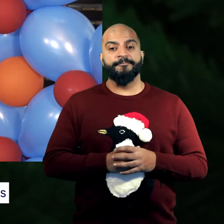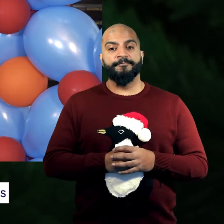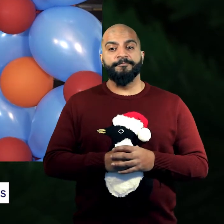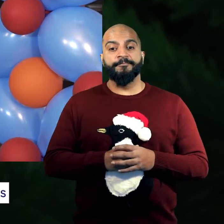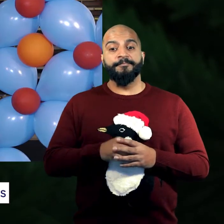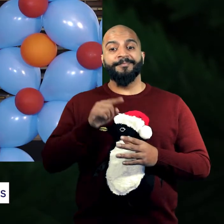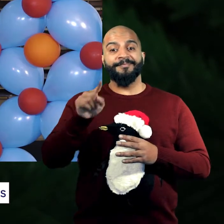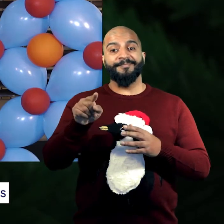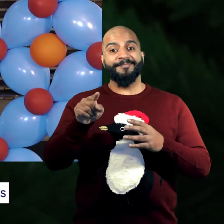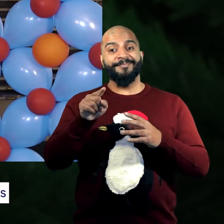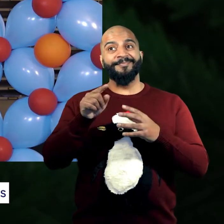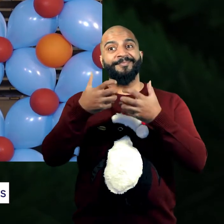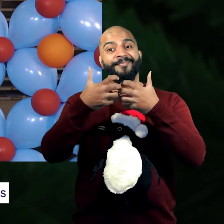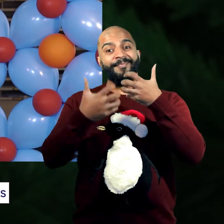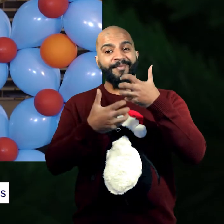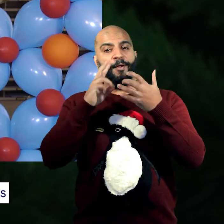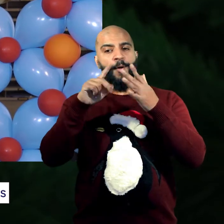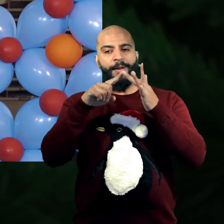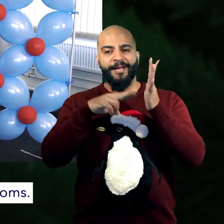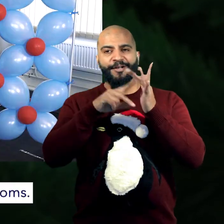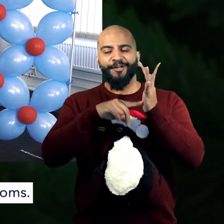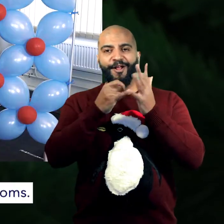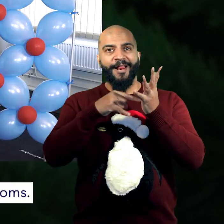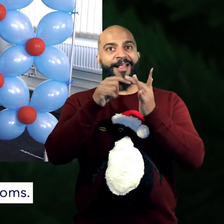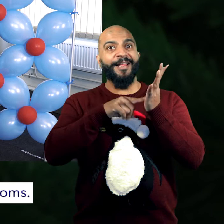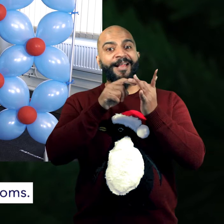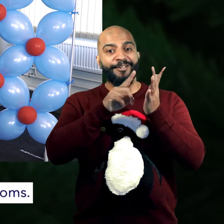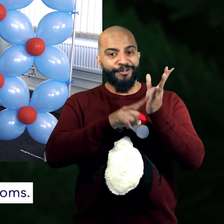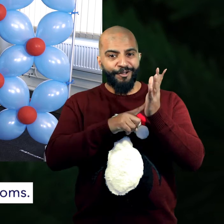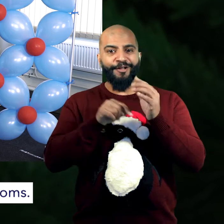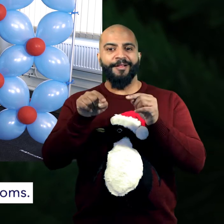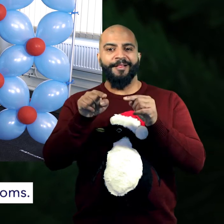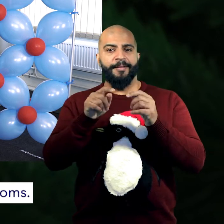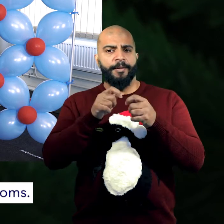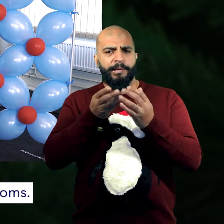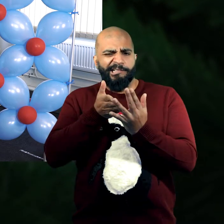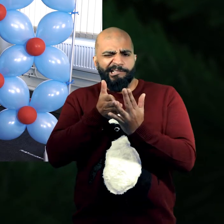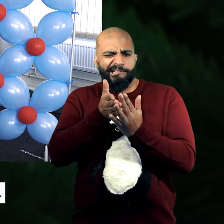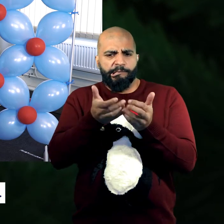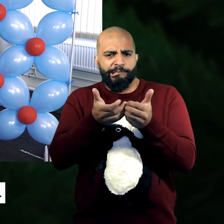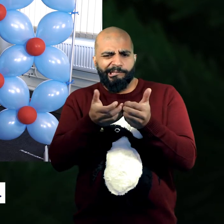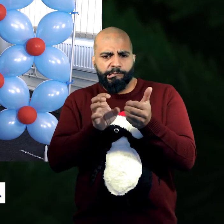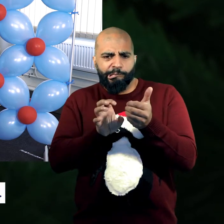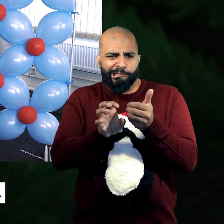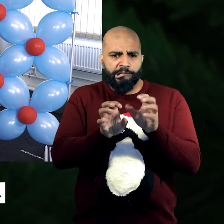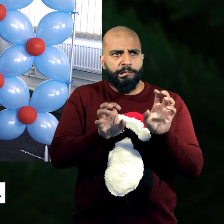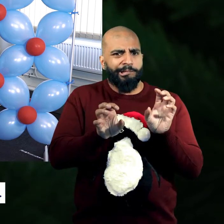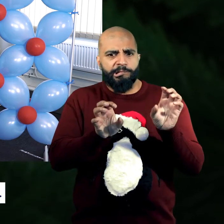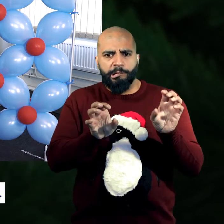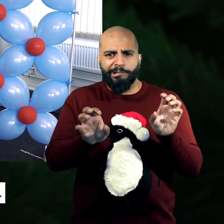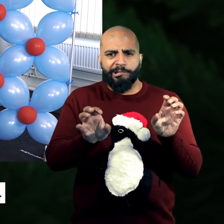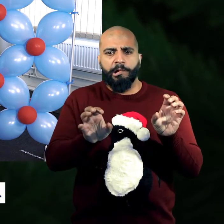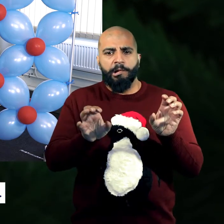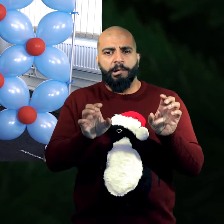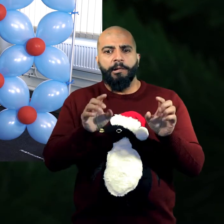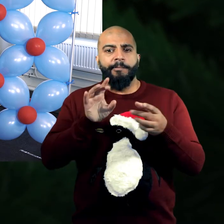And this type of defects are called interstitials because they're squeezing in between other atoms. And generally, smaller